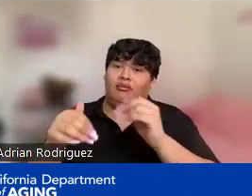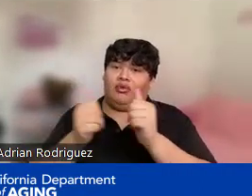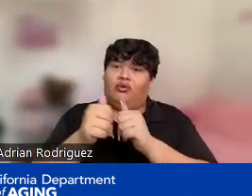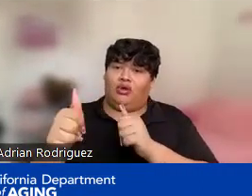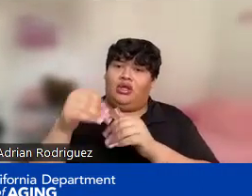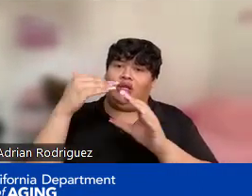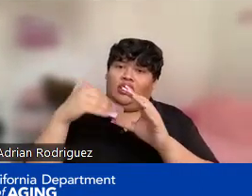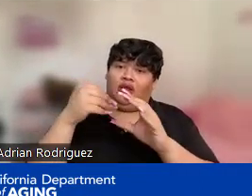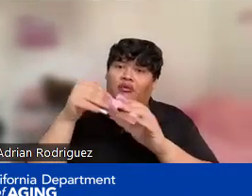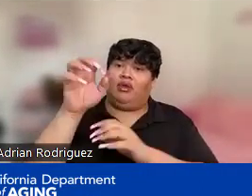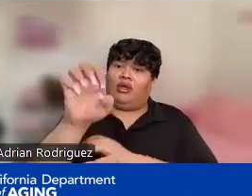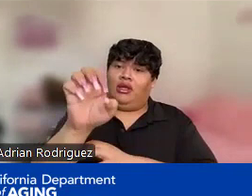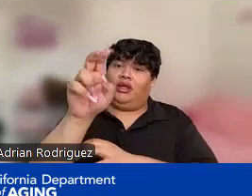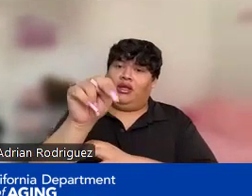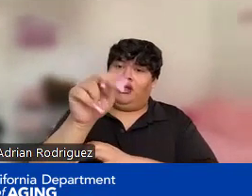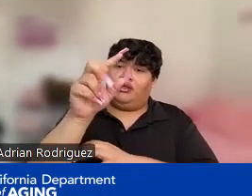email. Engage,